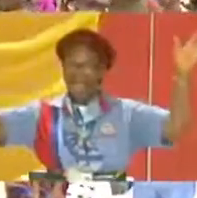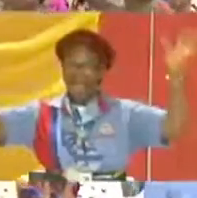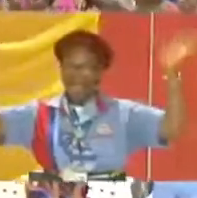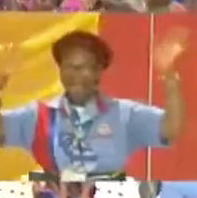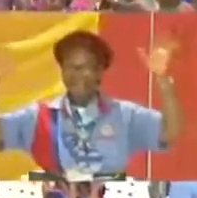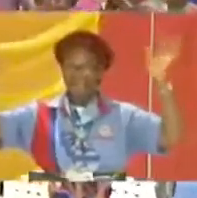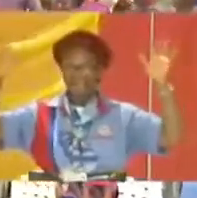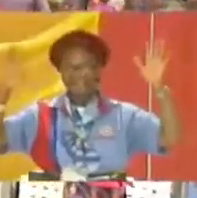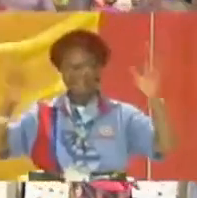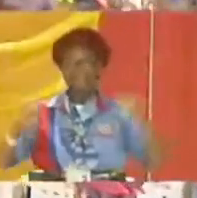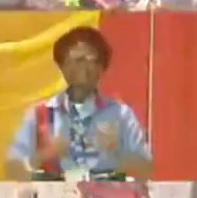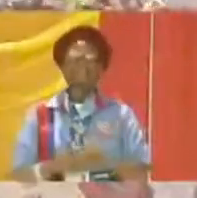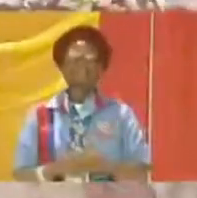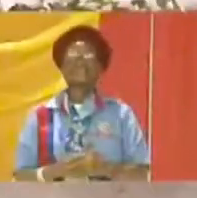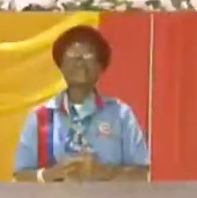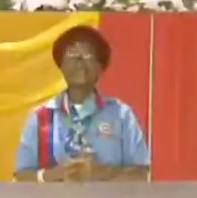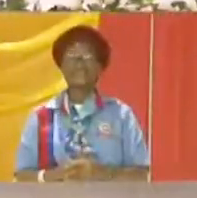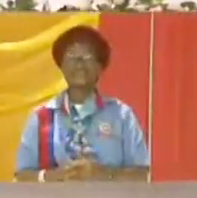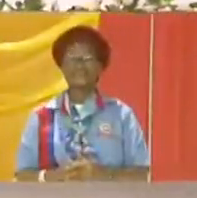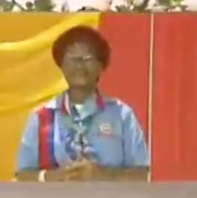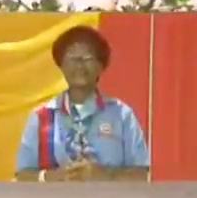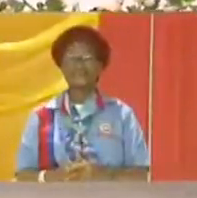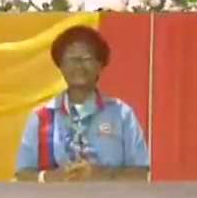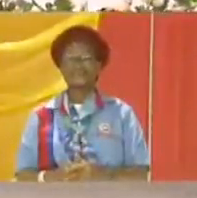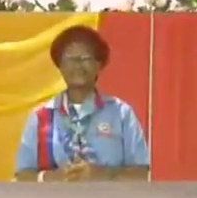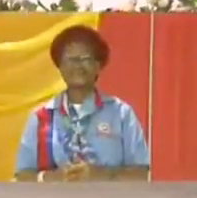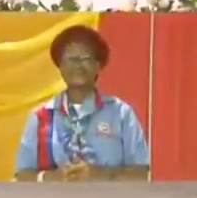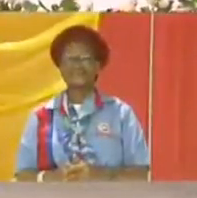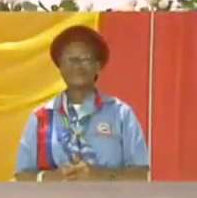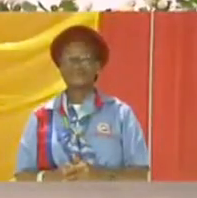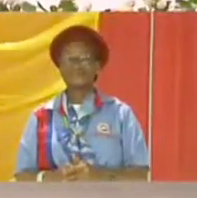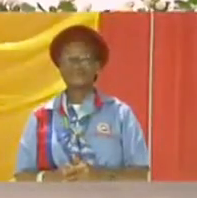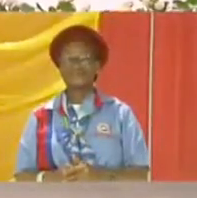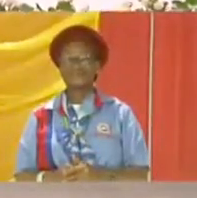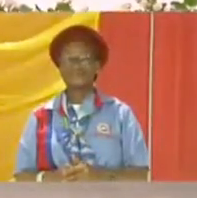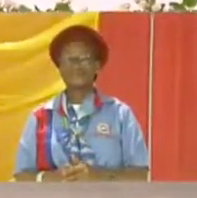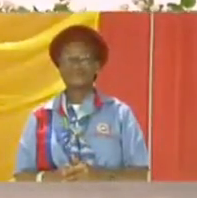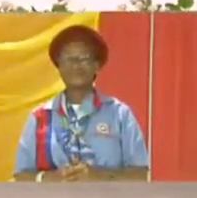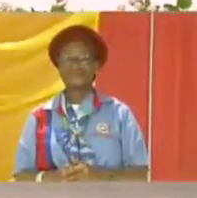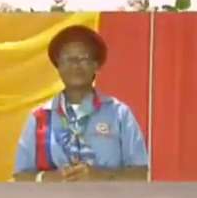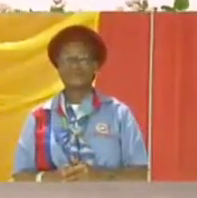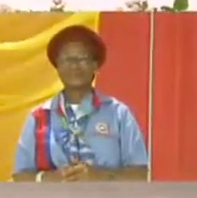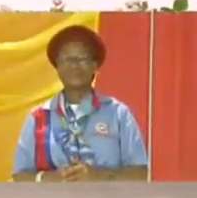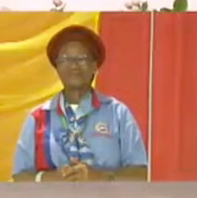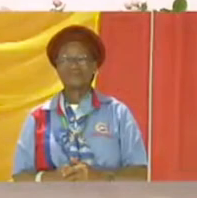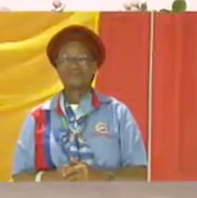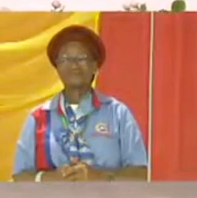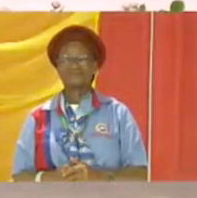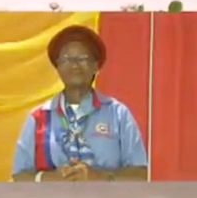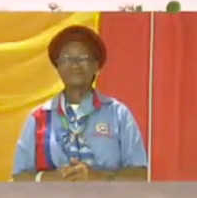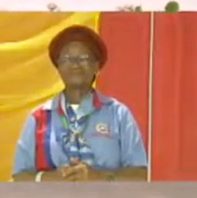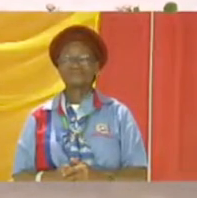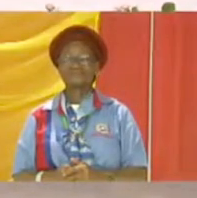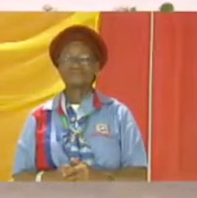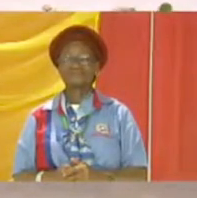Go by down, Lujuke, what you better see in my bado or do it, that's it, yeah, ki